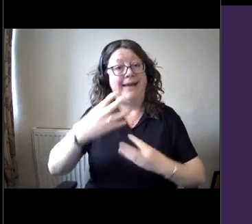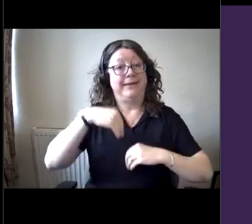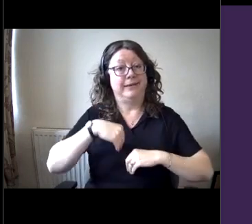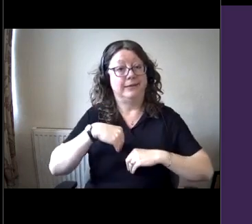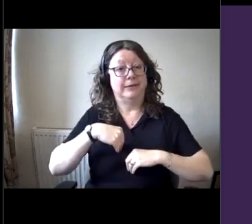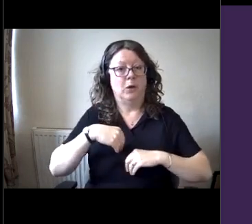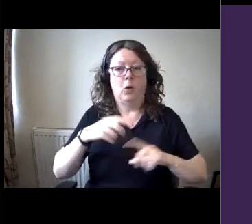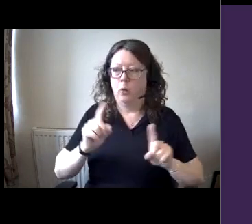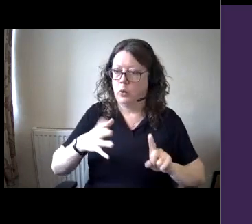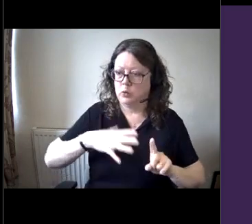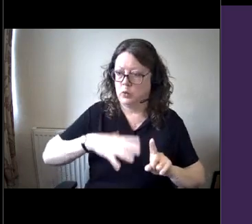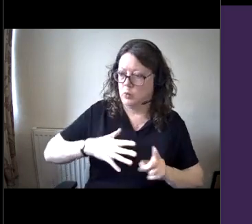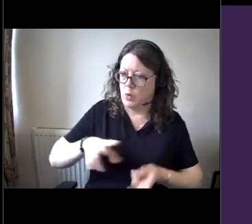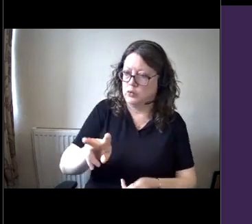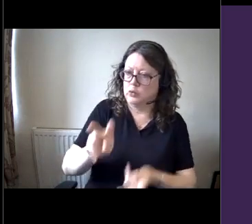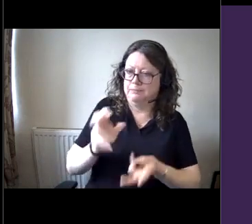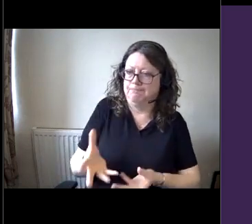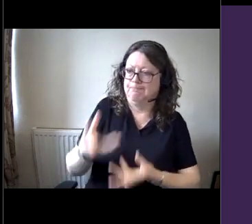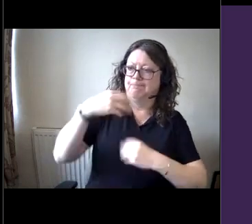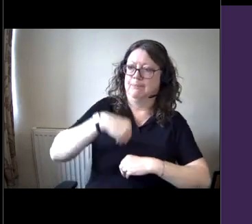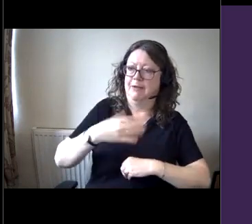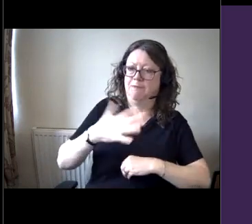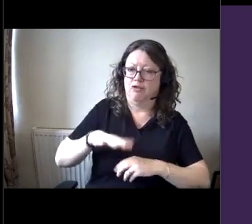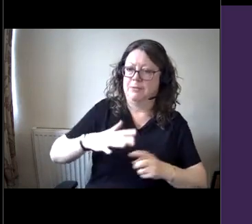world, what I want to get out of my